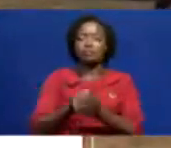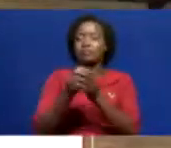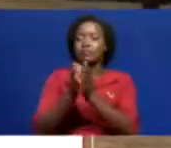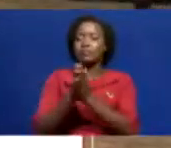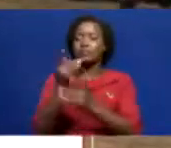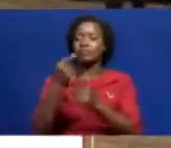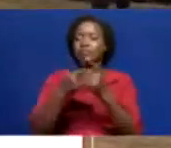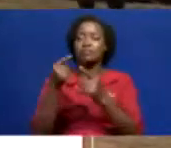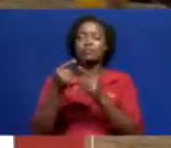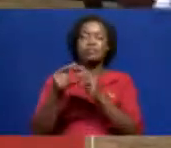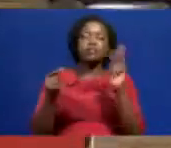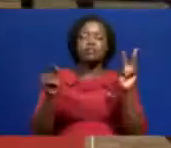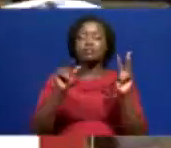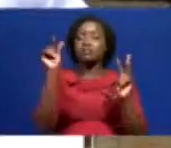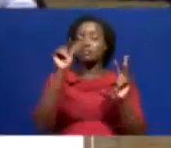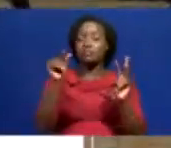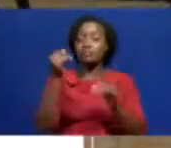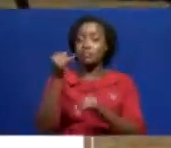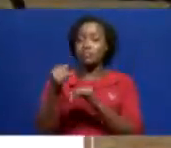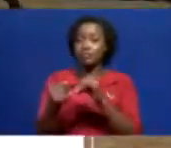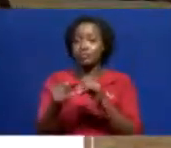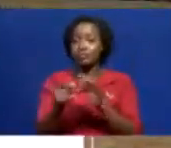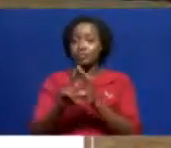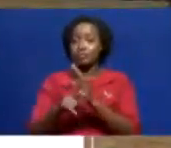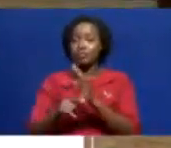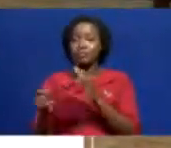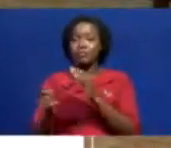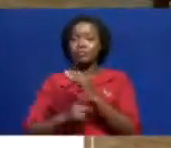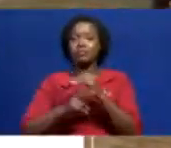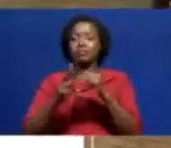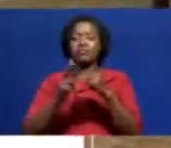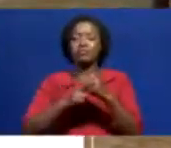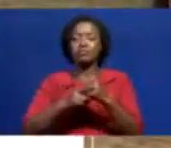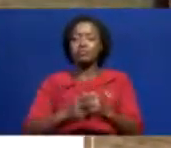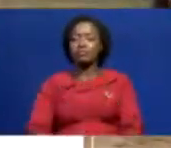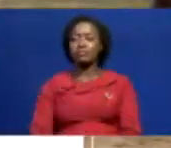proceeding to the Western Region Finals due later this month. Bernard Okumu, Sunday Express.